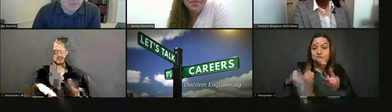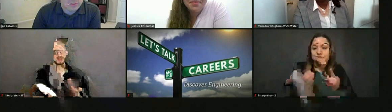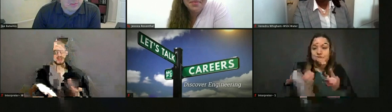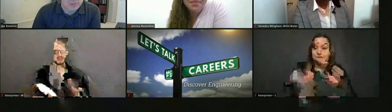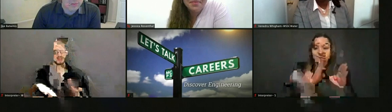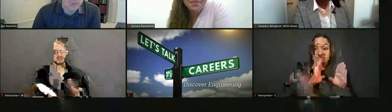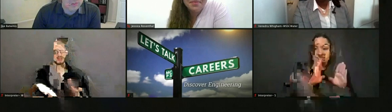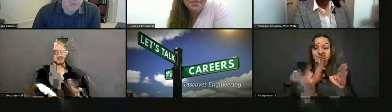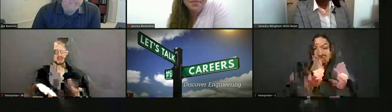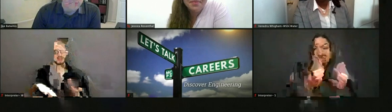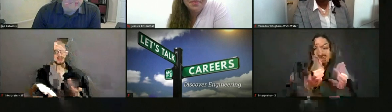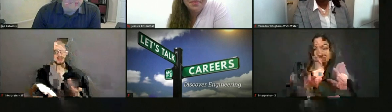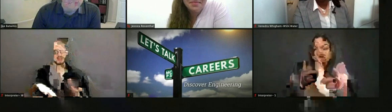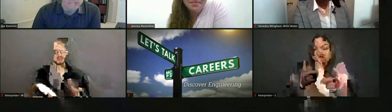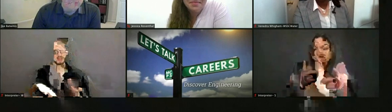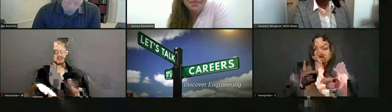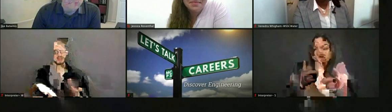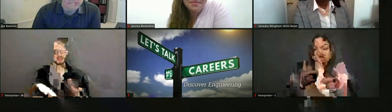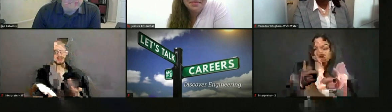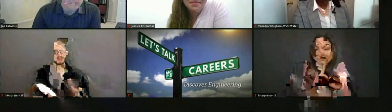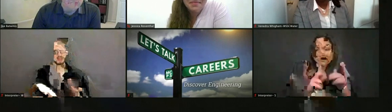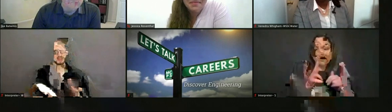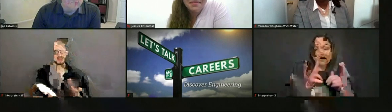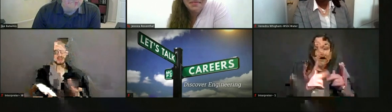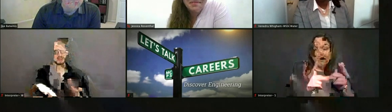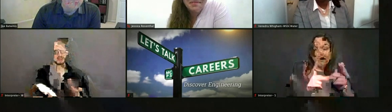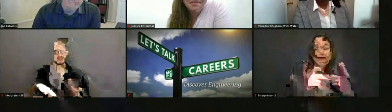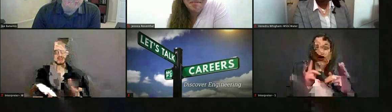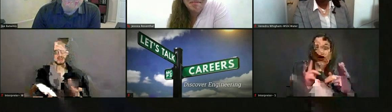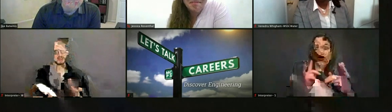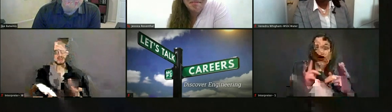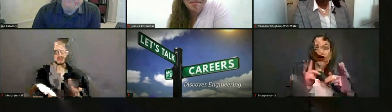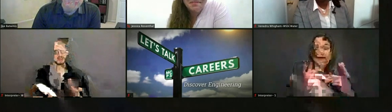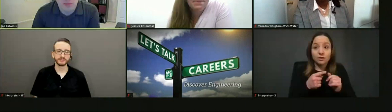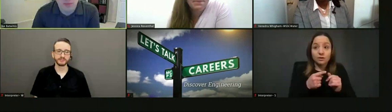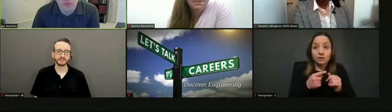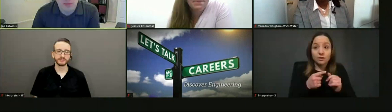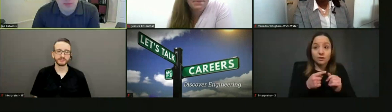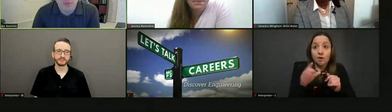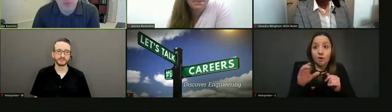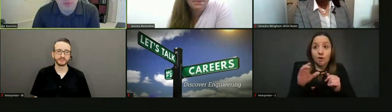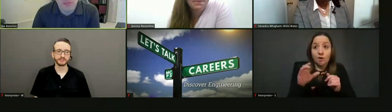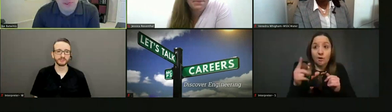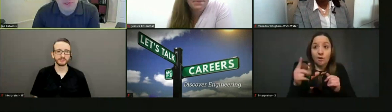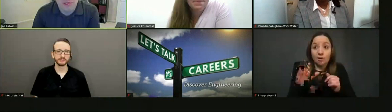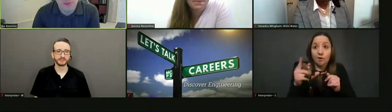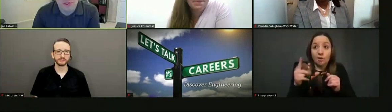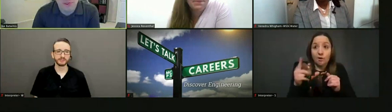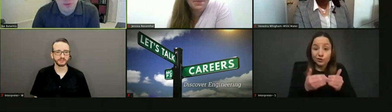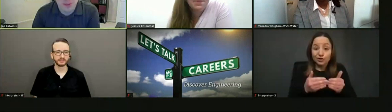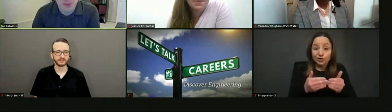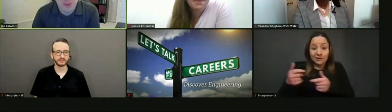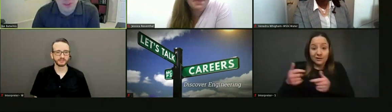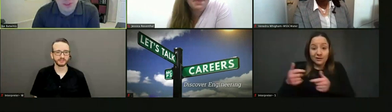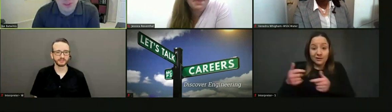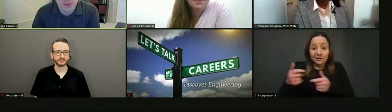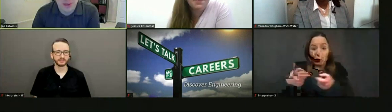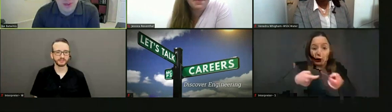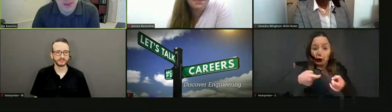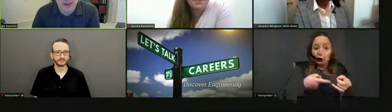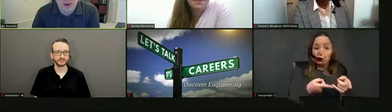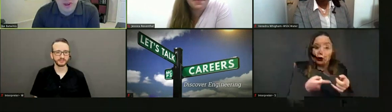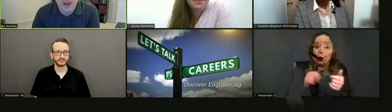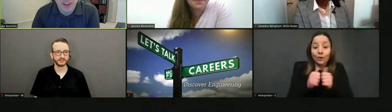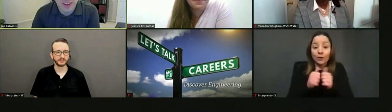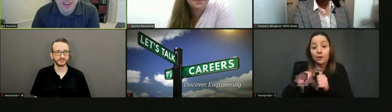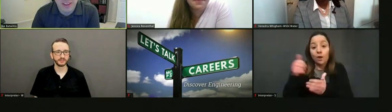Class actually in the controlled that we compete with a school